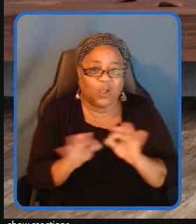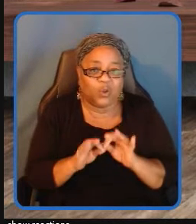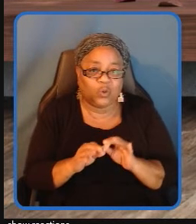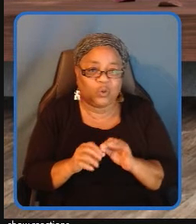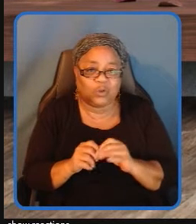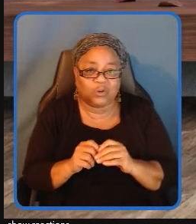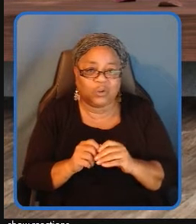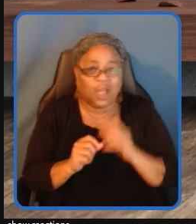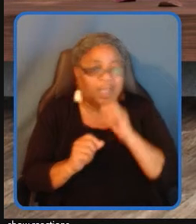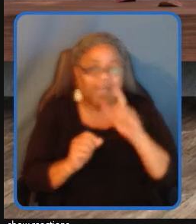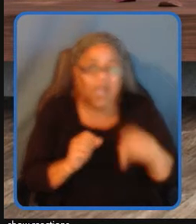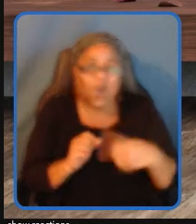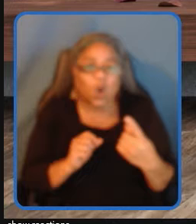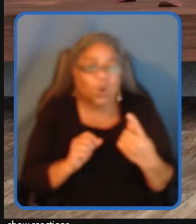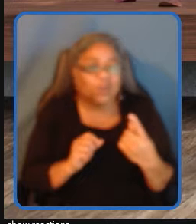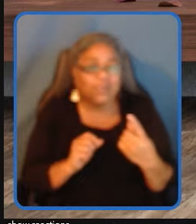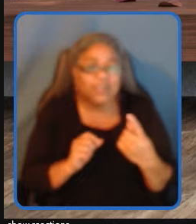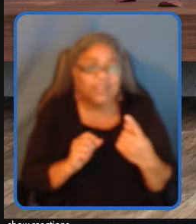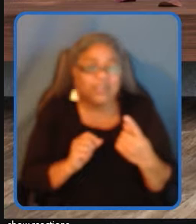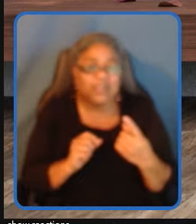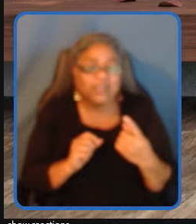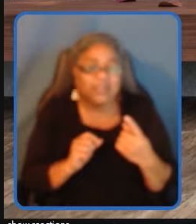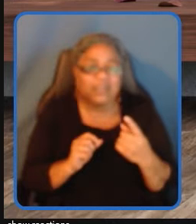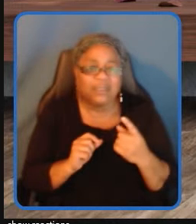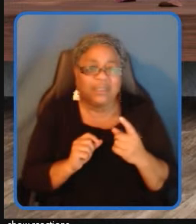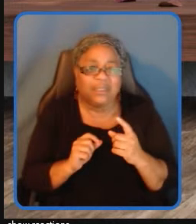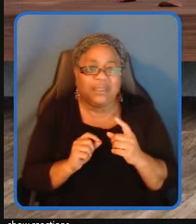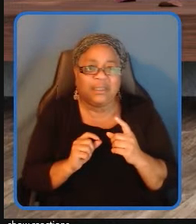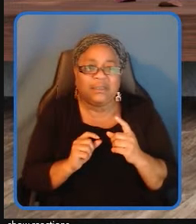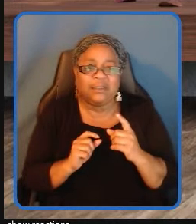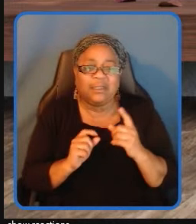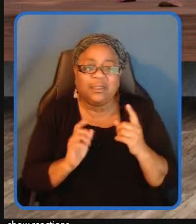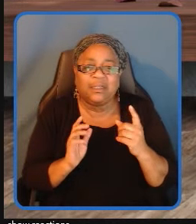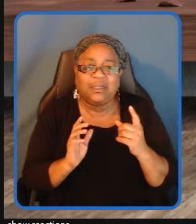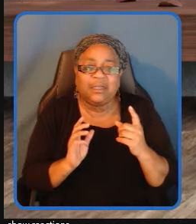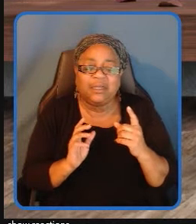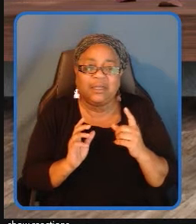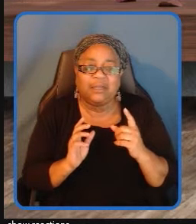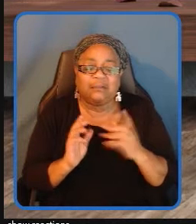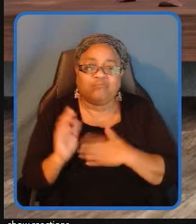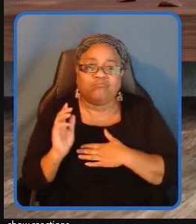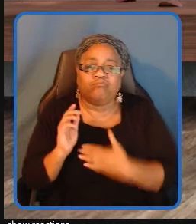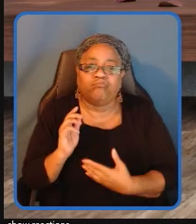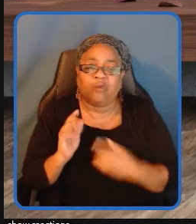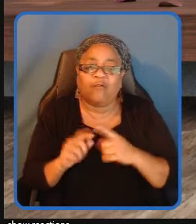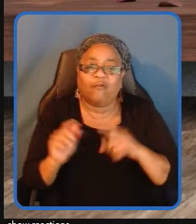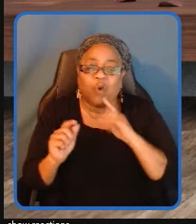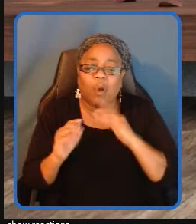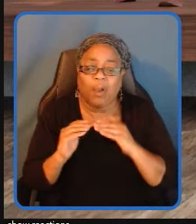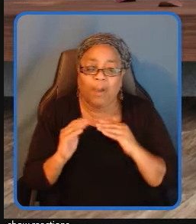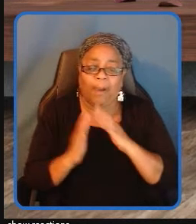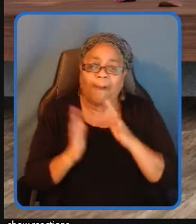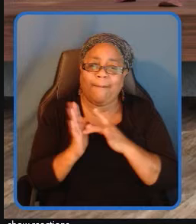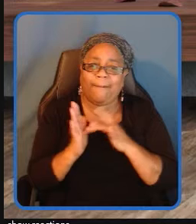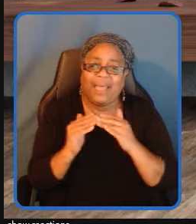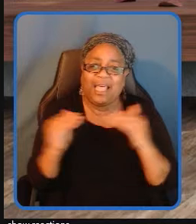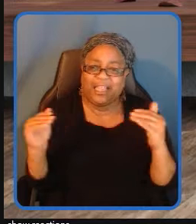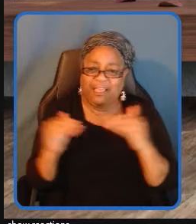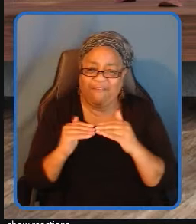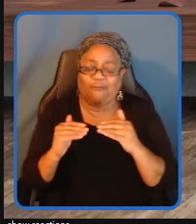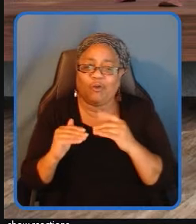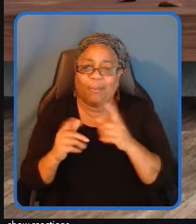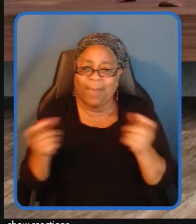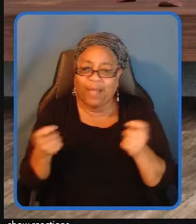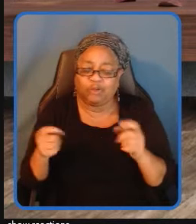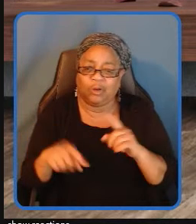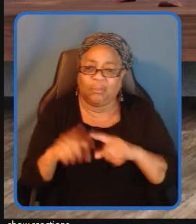they're not just giving something to their, mid-level managers, but this is a personal commitment and a personal journey that they, as the